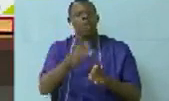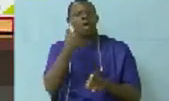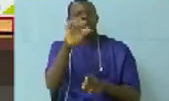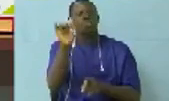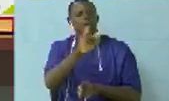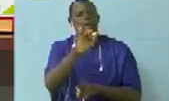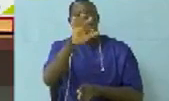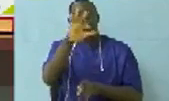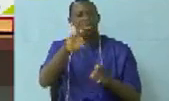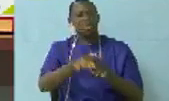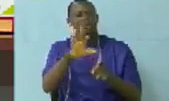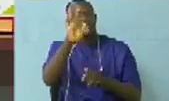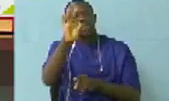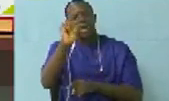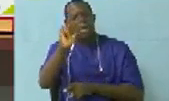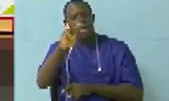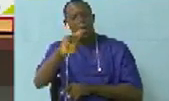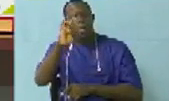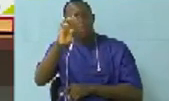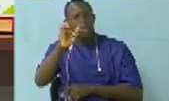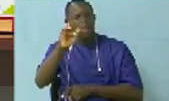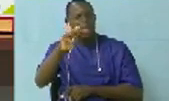him?